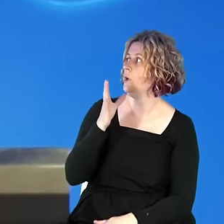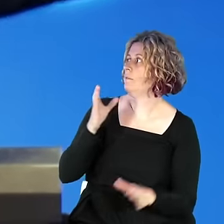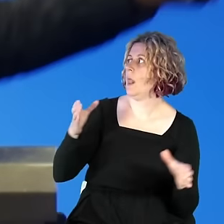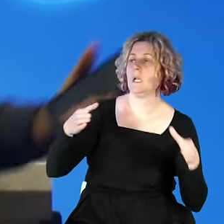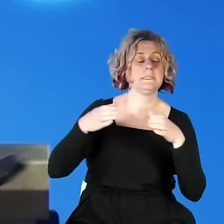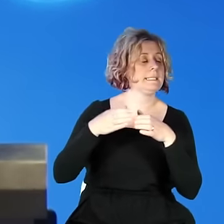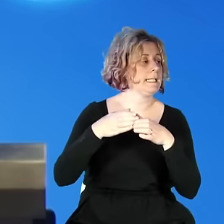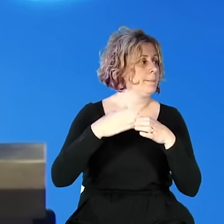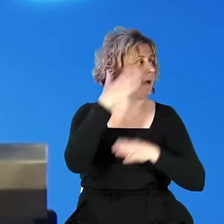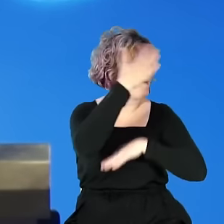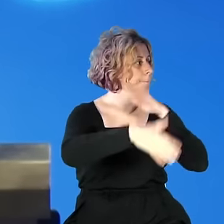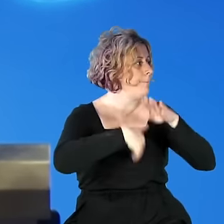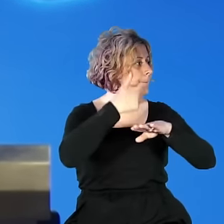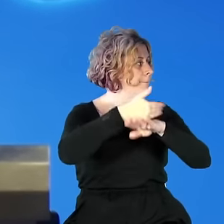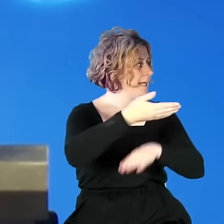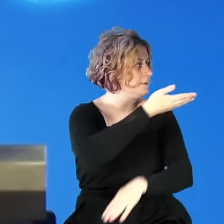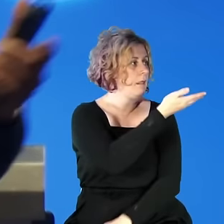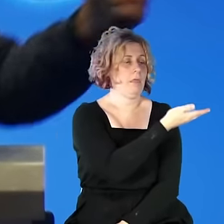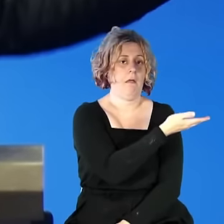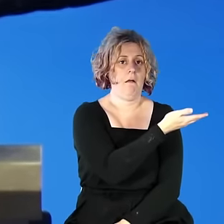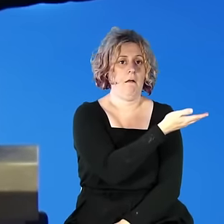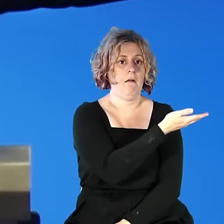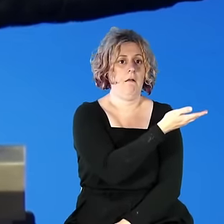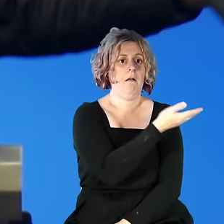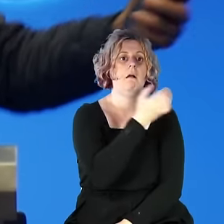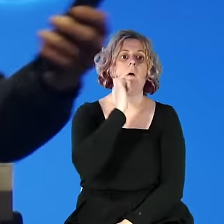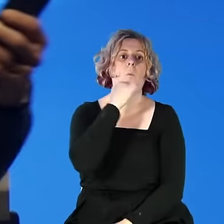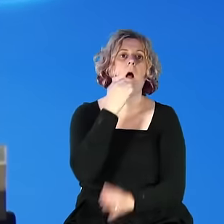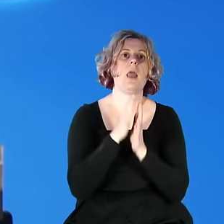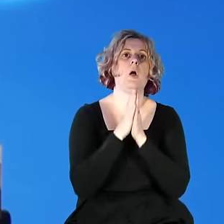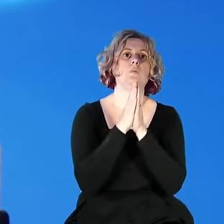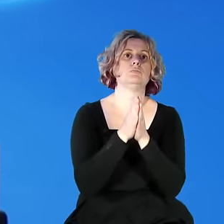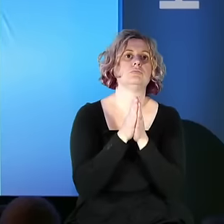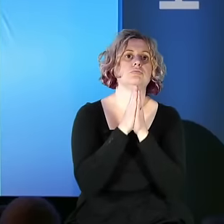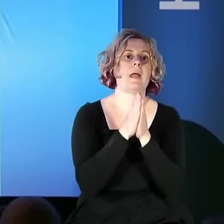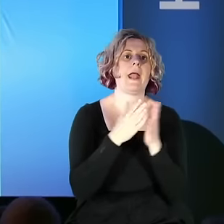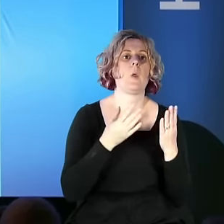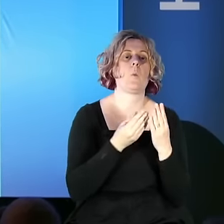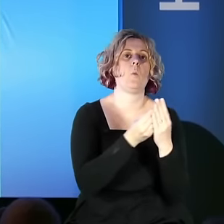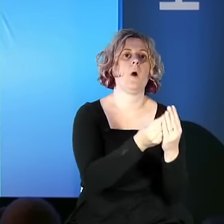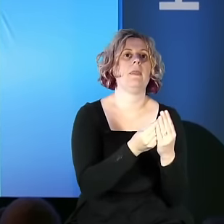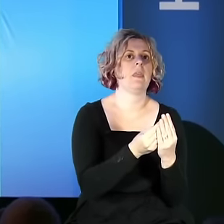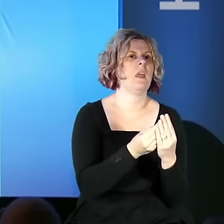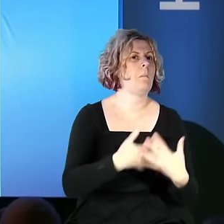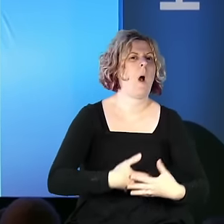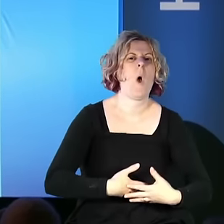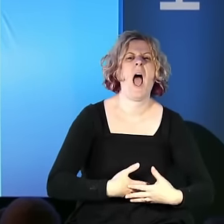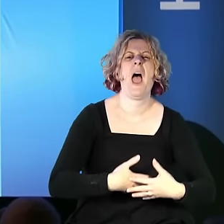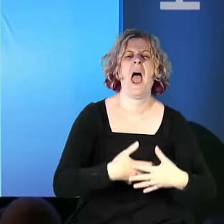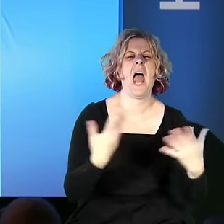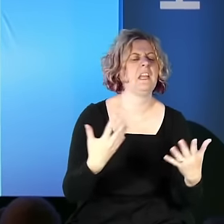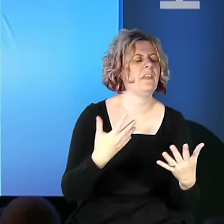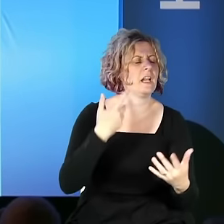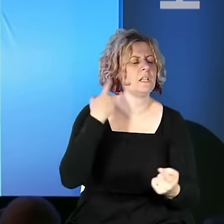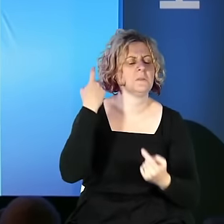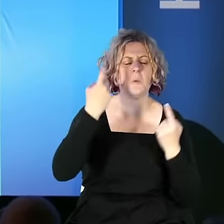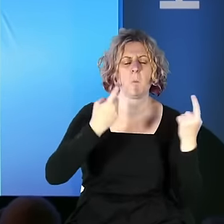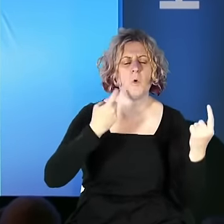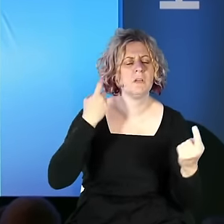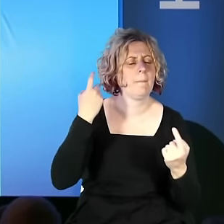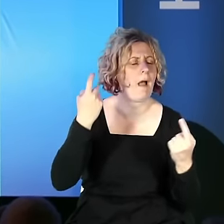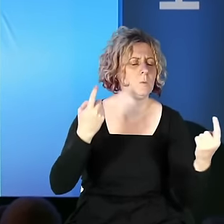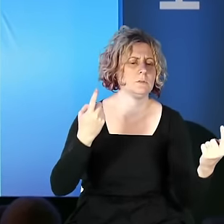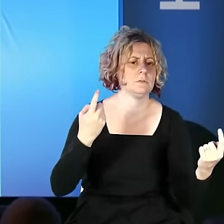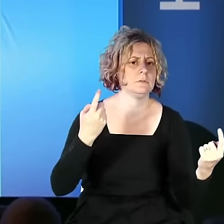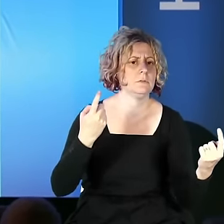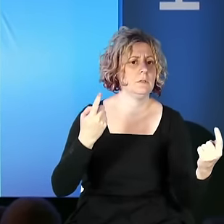there somewhere, and they will pray with you, if you gather in that corner, about anything that concerns you.